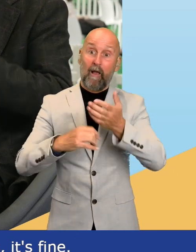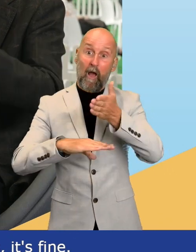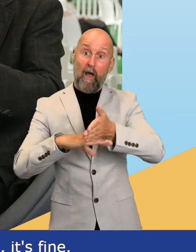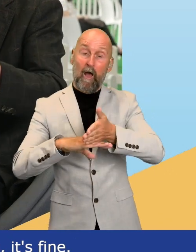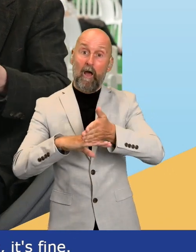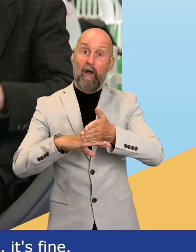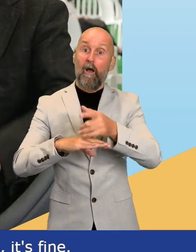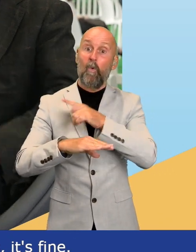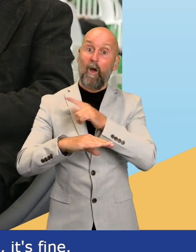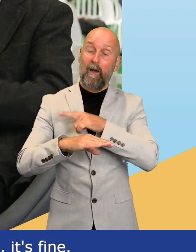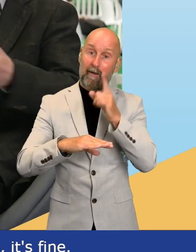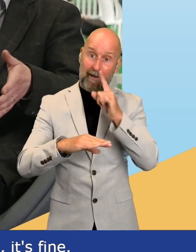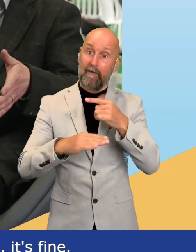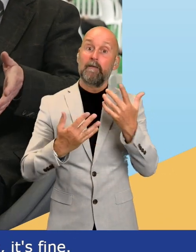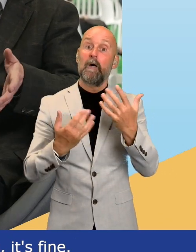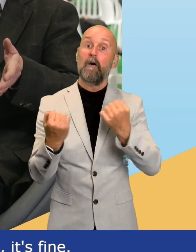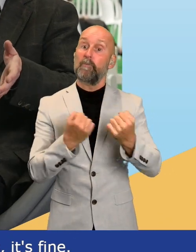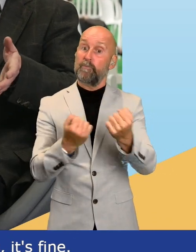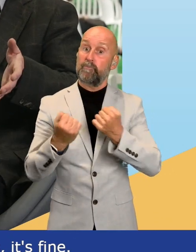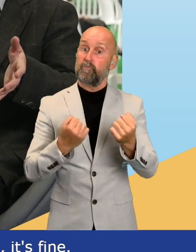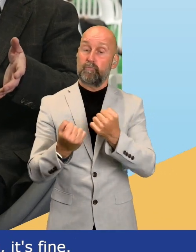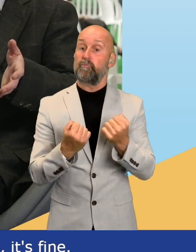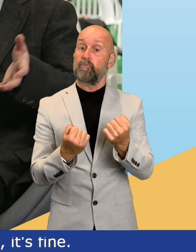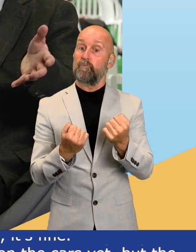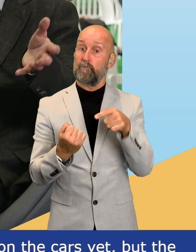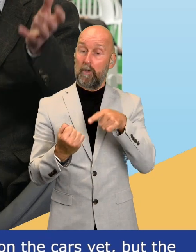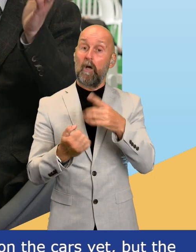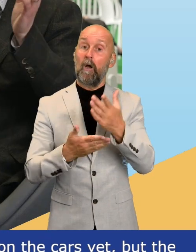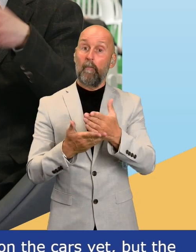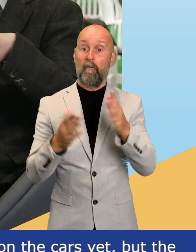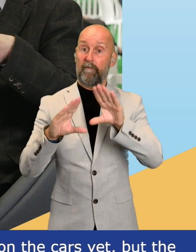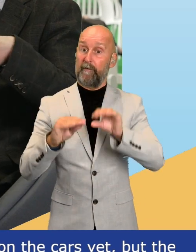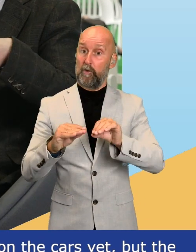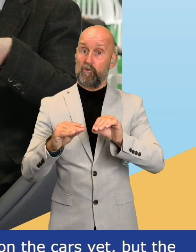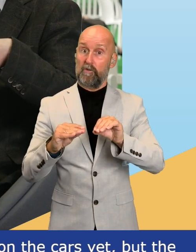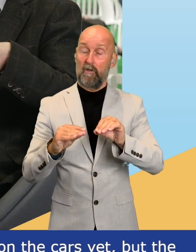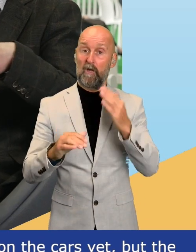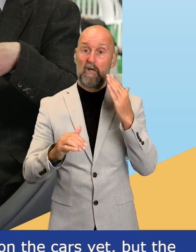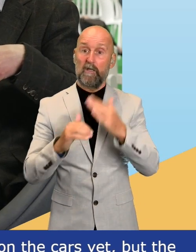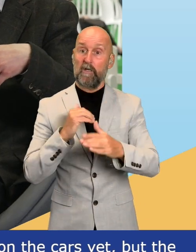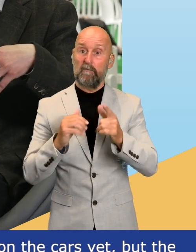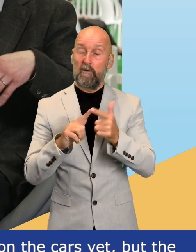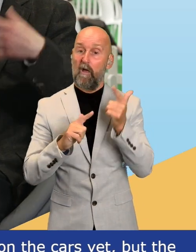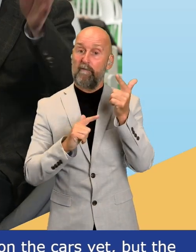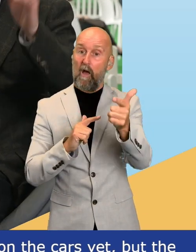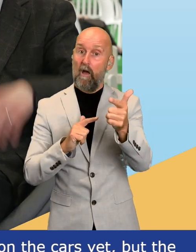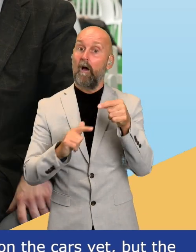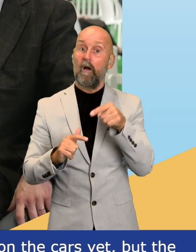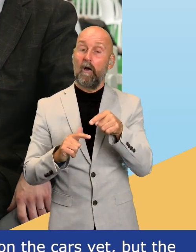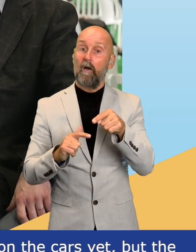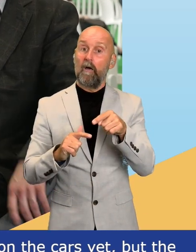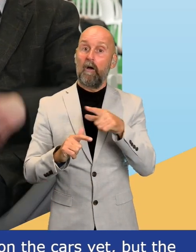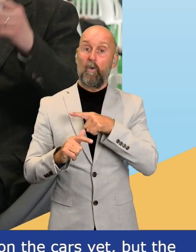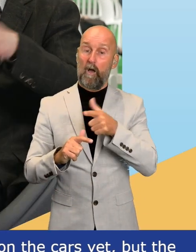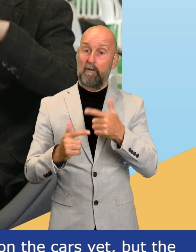put energy back into the grid. So if you've got more charge that you need in your car, you complete the journey. Actually, I didn't need the mileage I wanted. I needed. I'm done with